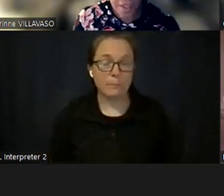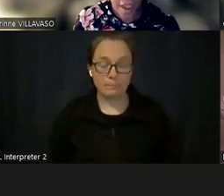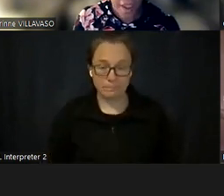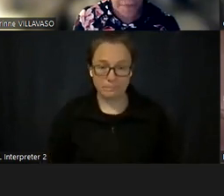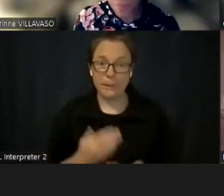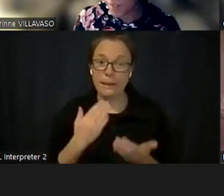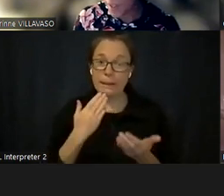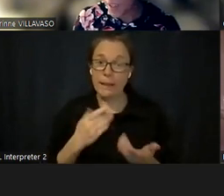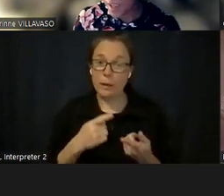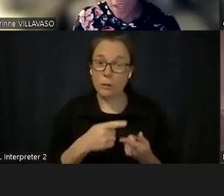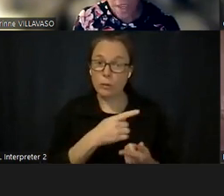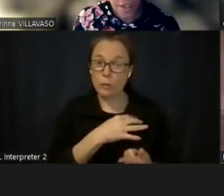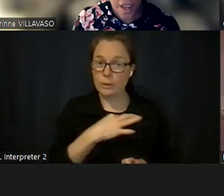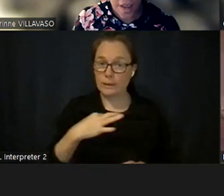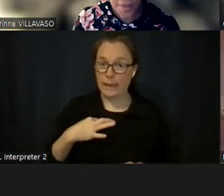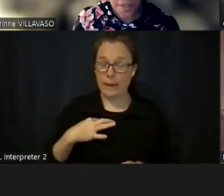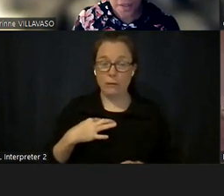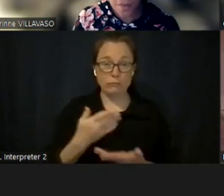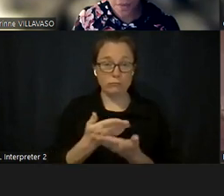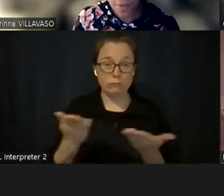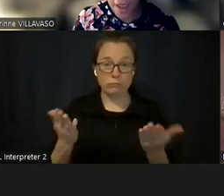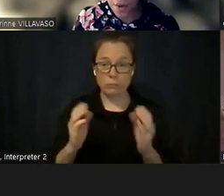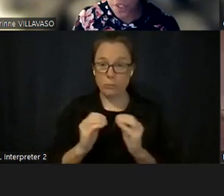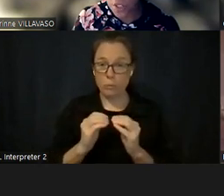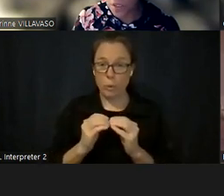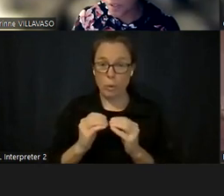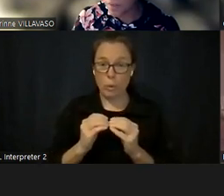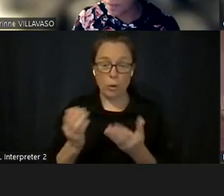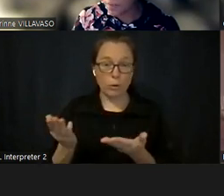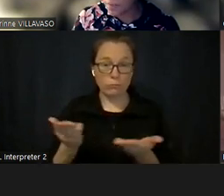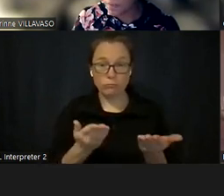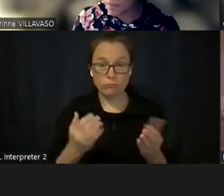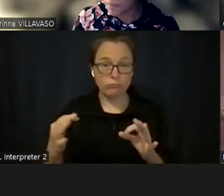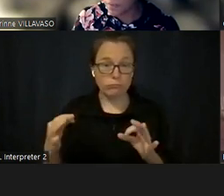Thank you, staff. Any other comments, feedback, questions?